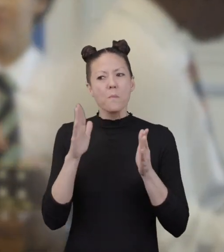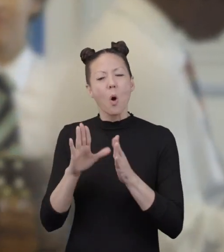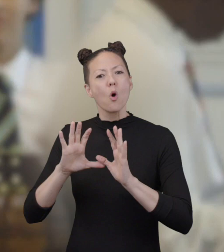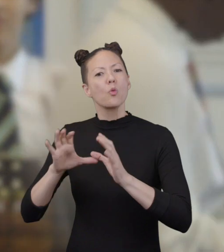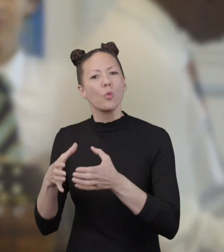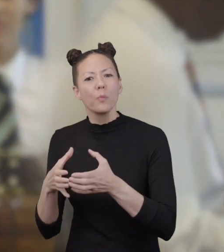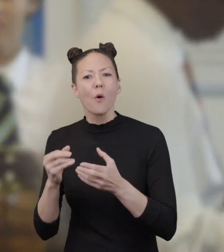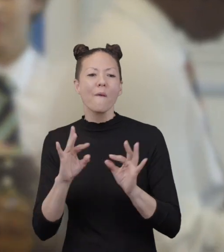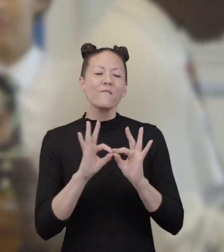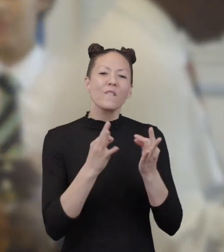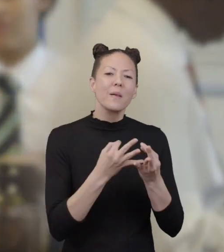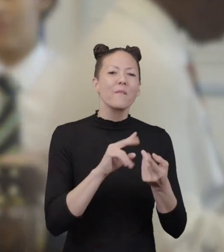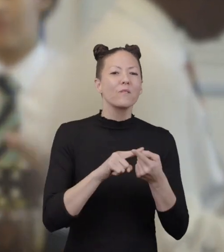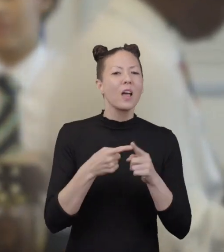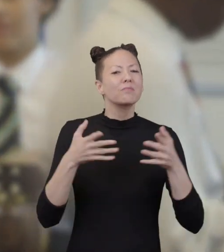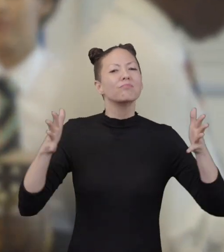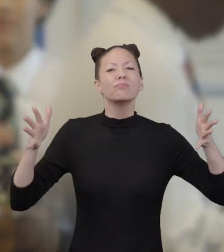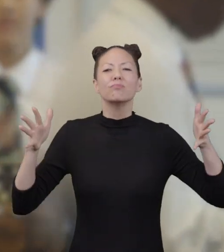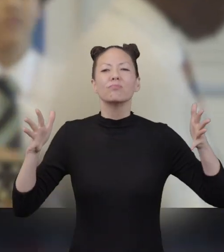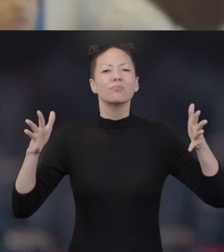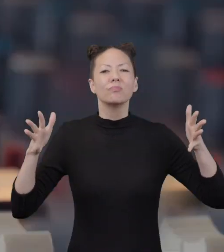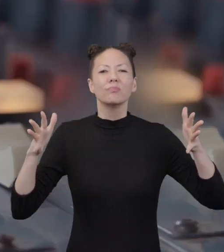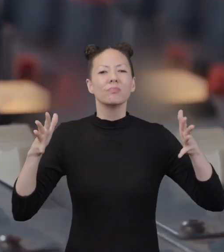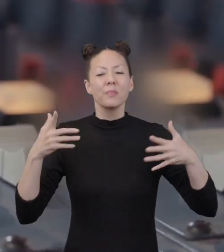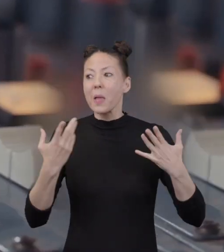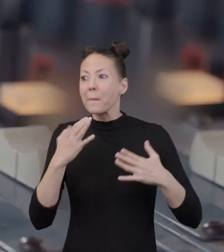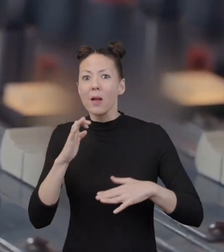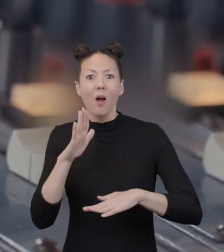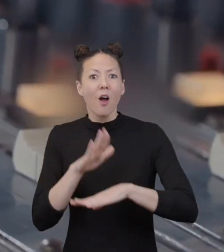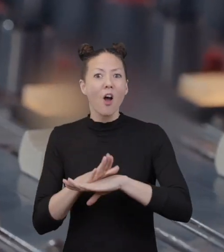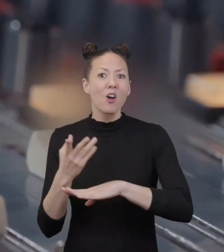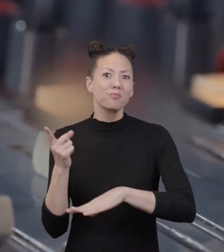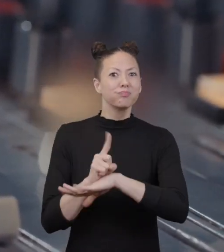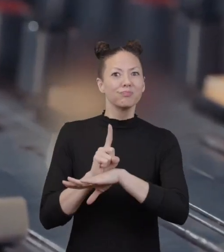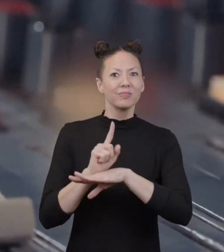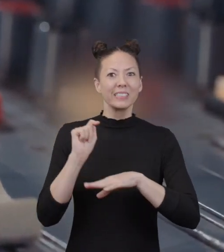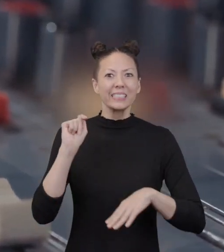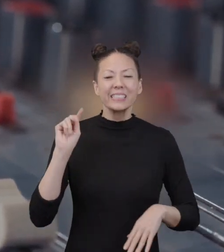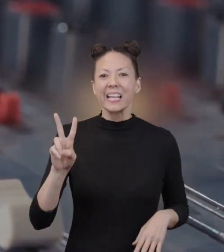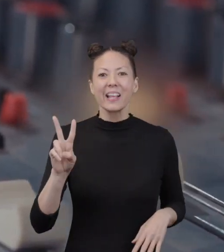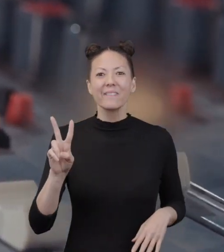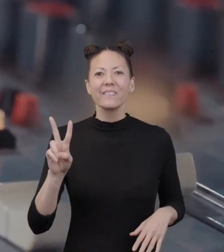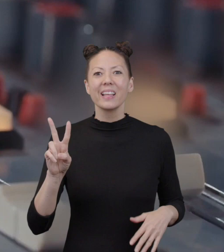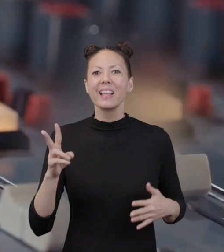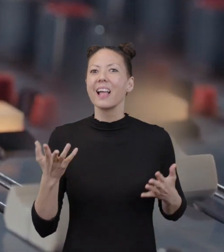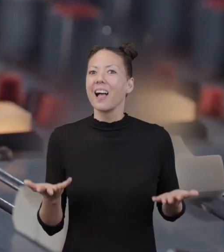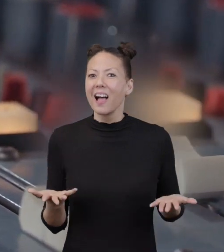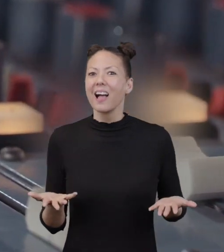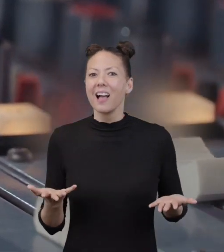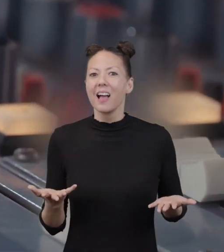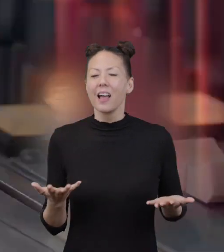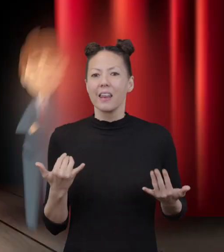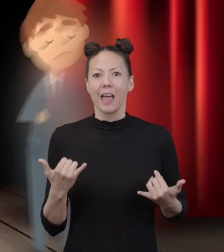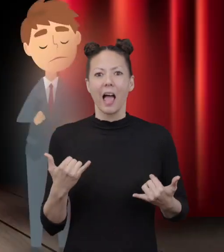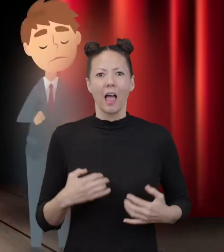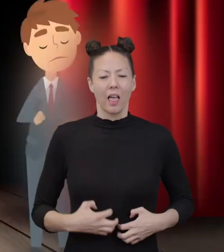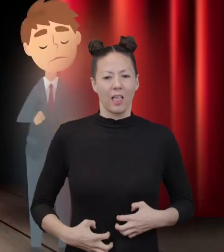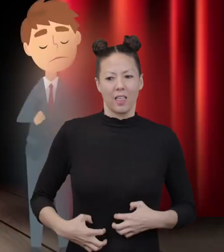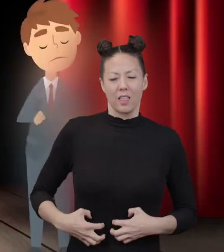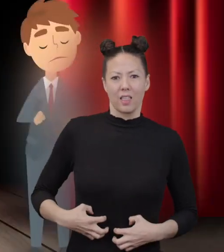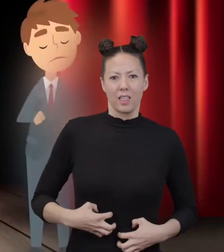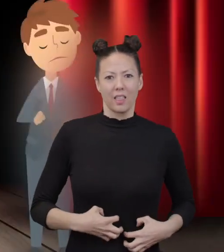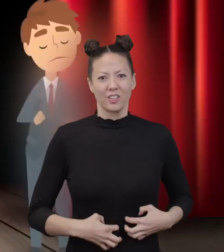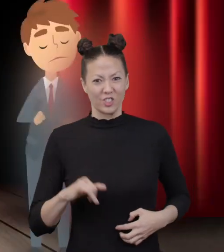small groups and for family and friends. And this might be on TV." Jake's